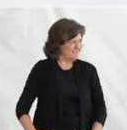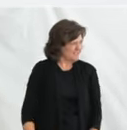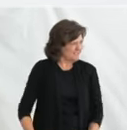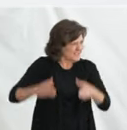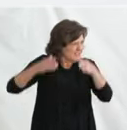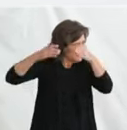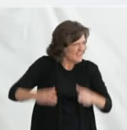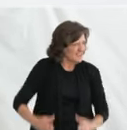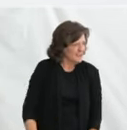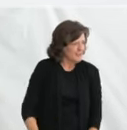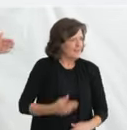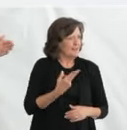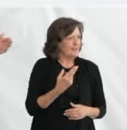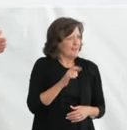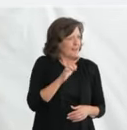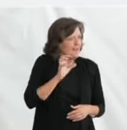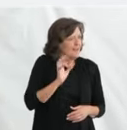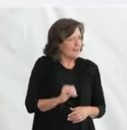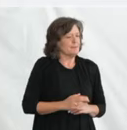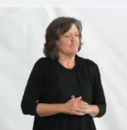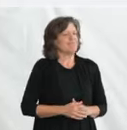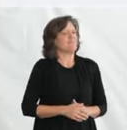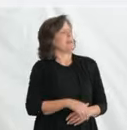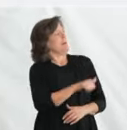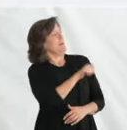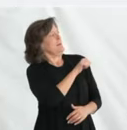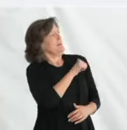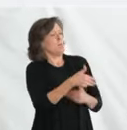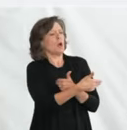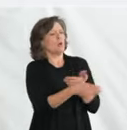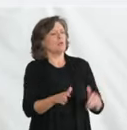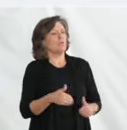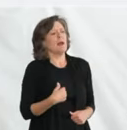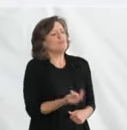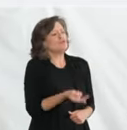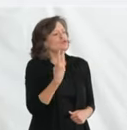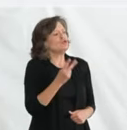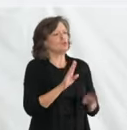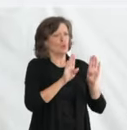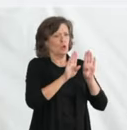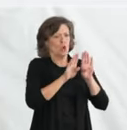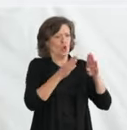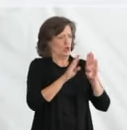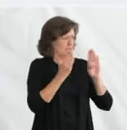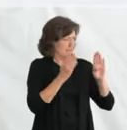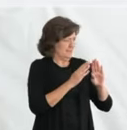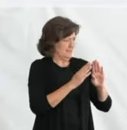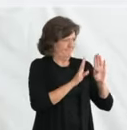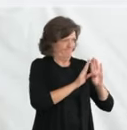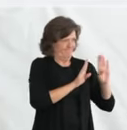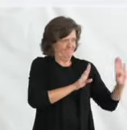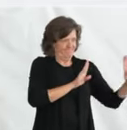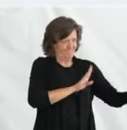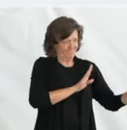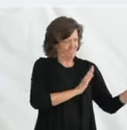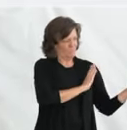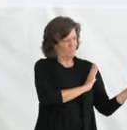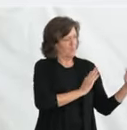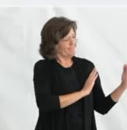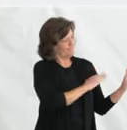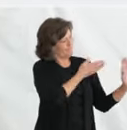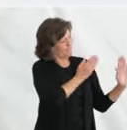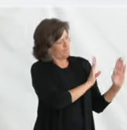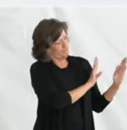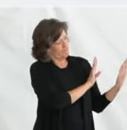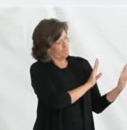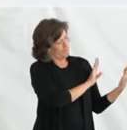doorless cabinets. They're about 8 feet tall, about 8 feet across. They sat perpendicular to each other and the walls, made sort of a cube in the back of the classroom with a